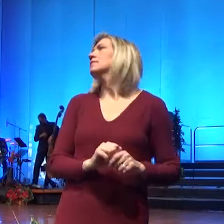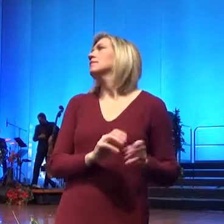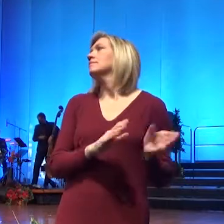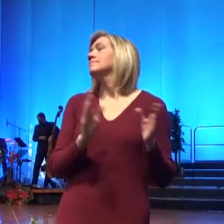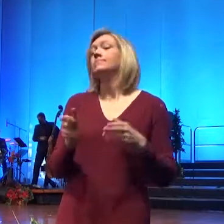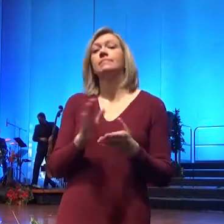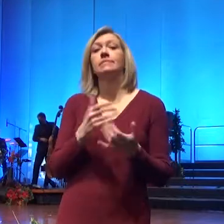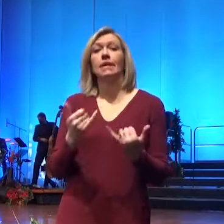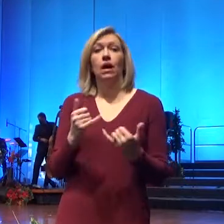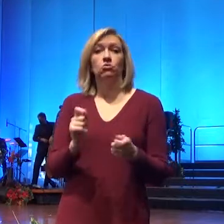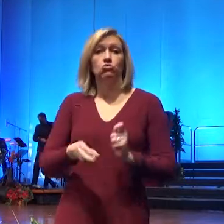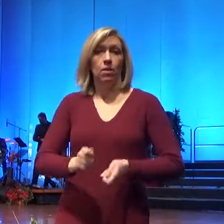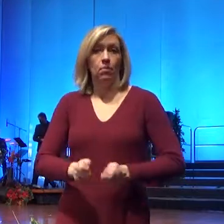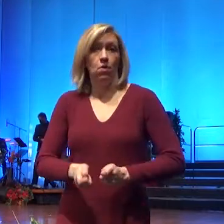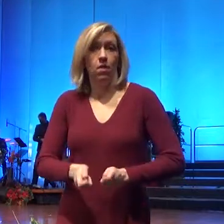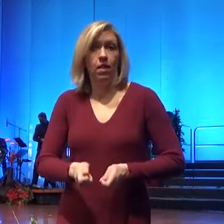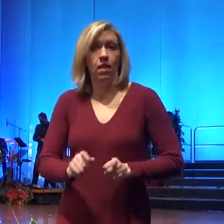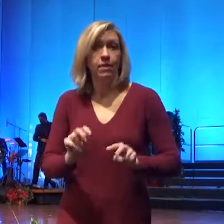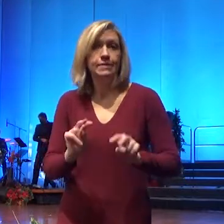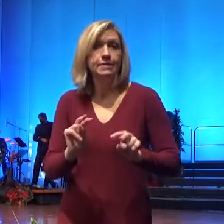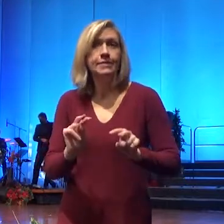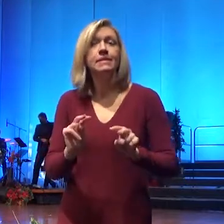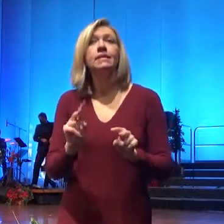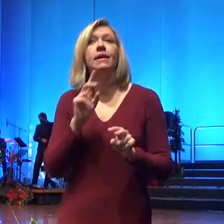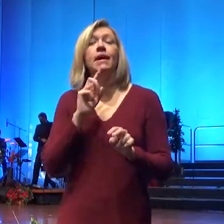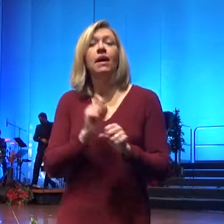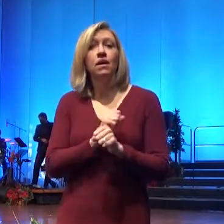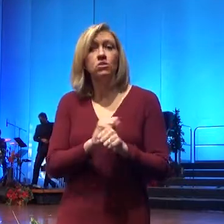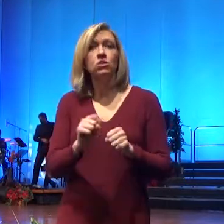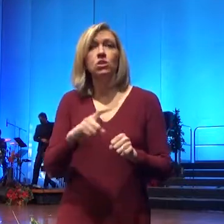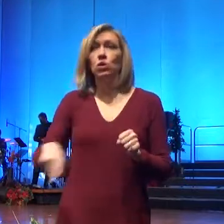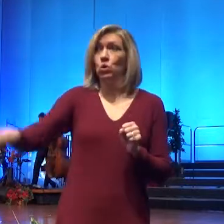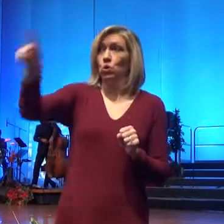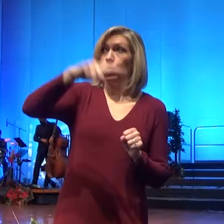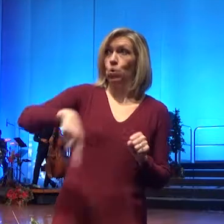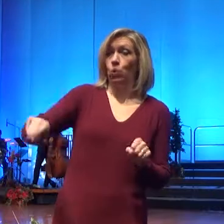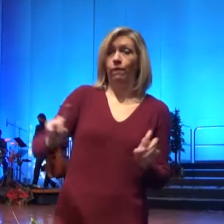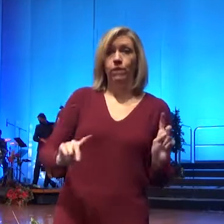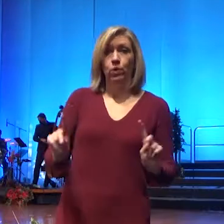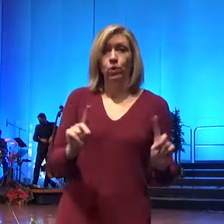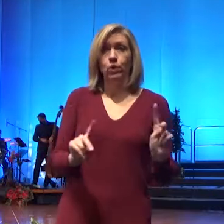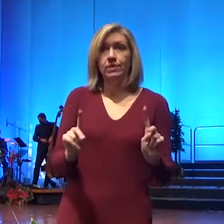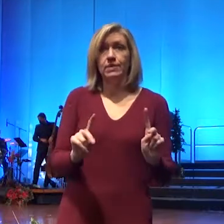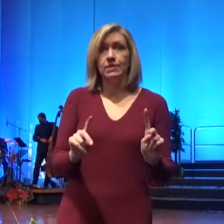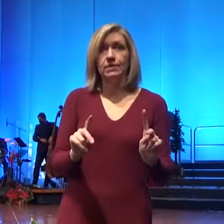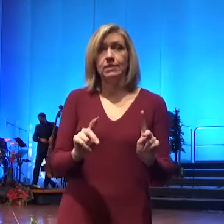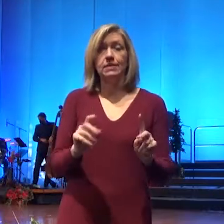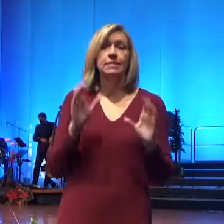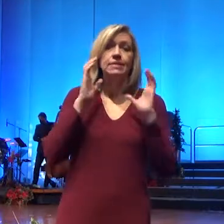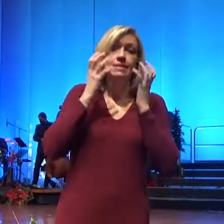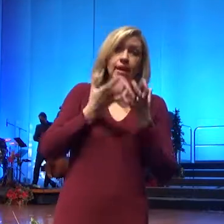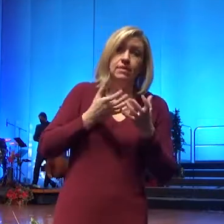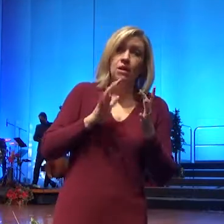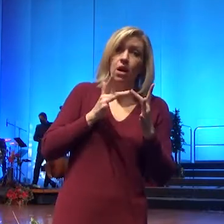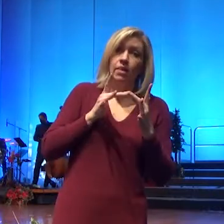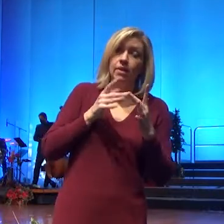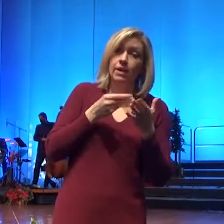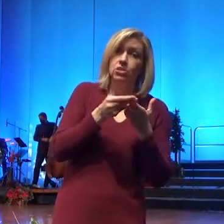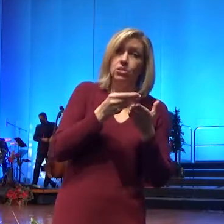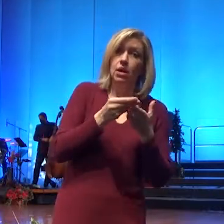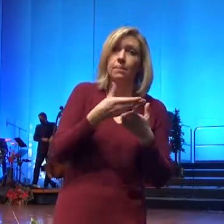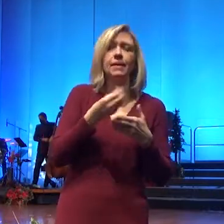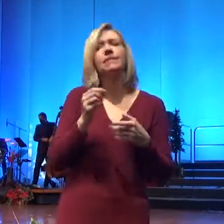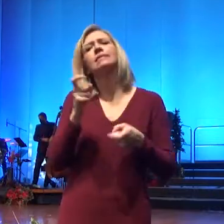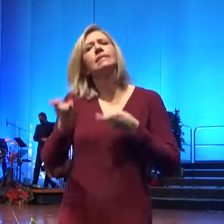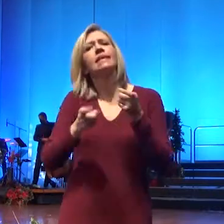And now, drum rolls, we actually had you folks in the Santa shop online